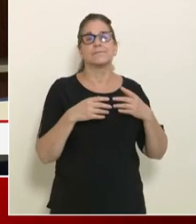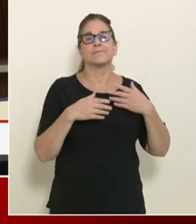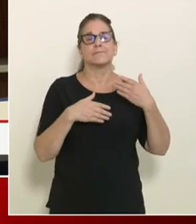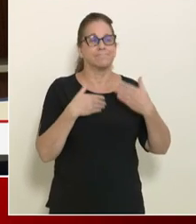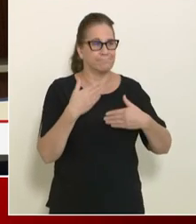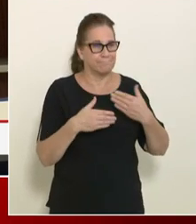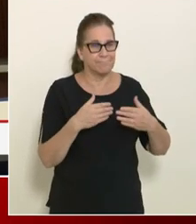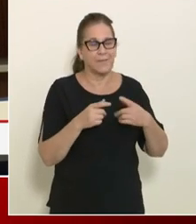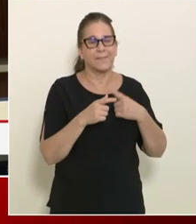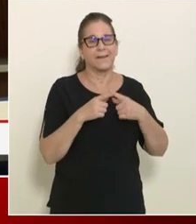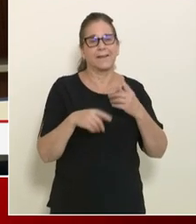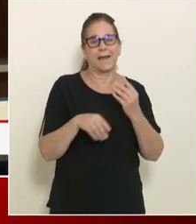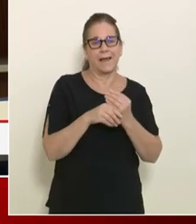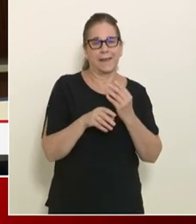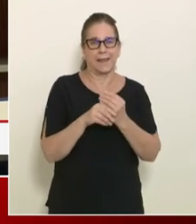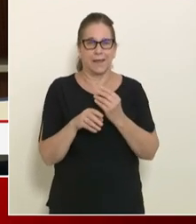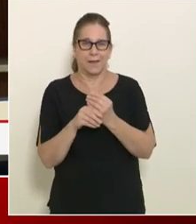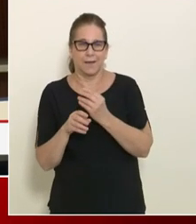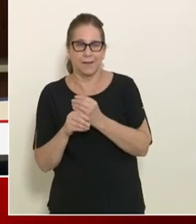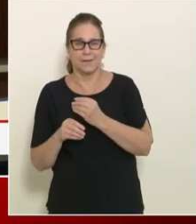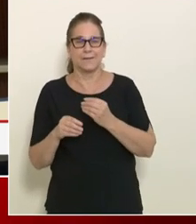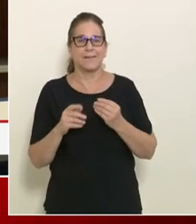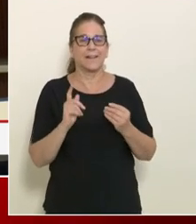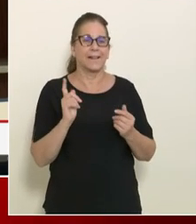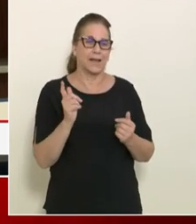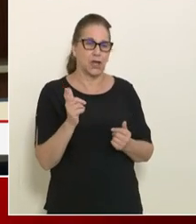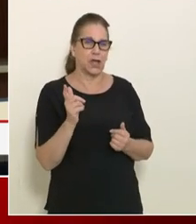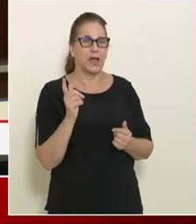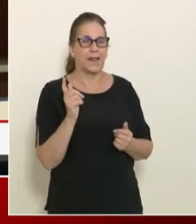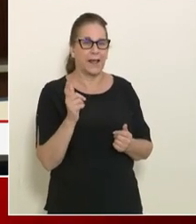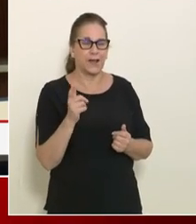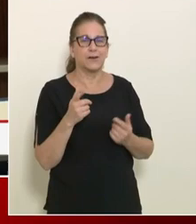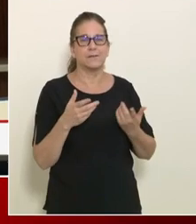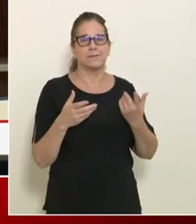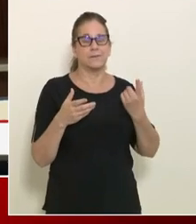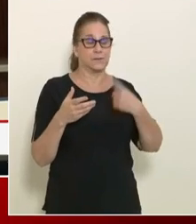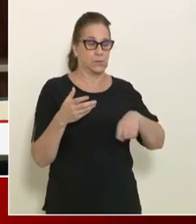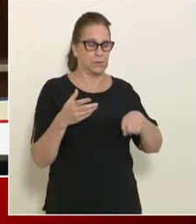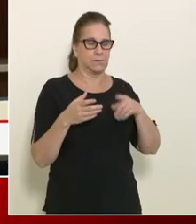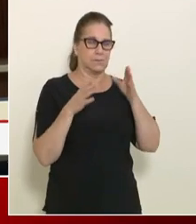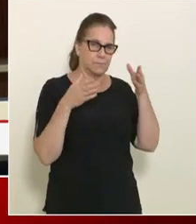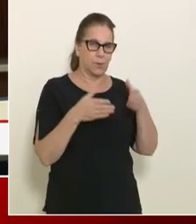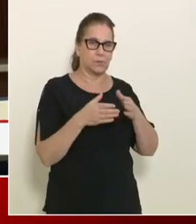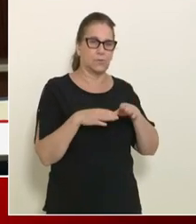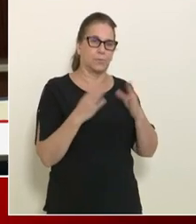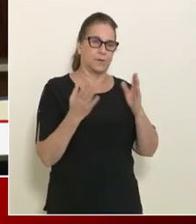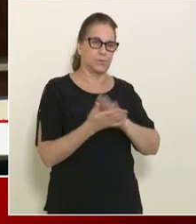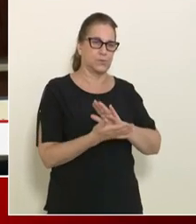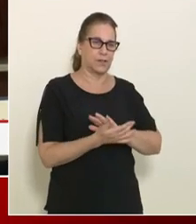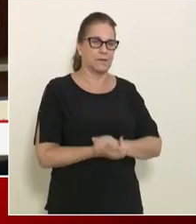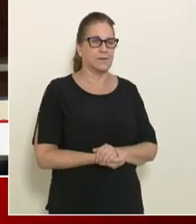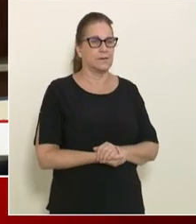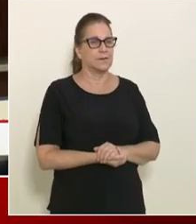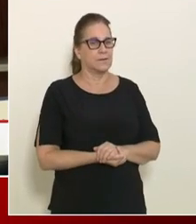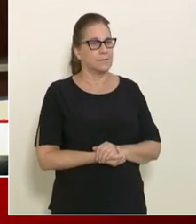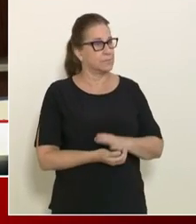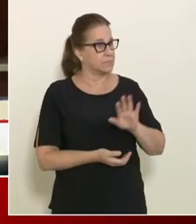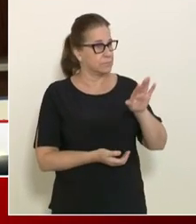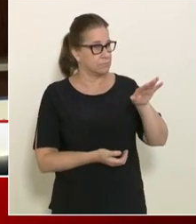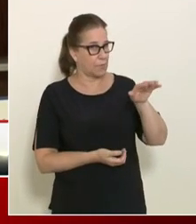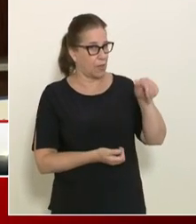that information to families as those plans are developed. So in the first few weeks of school, will any private providers be